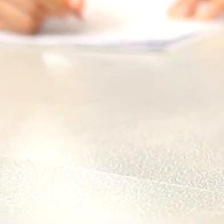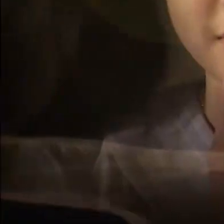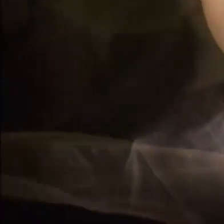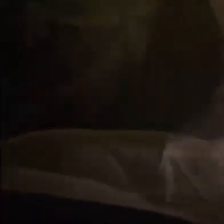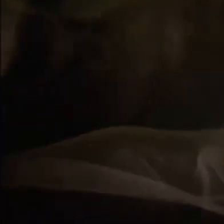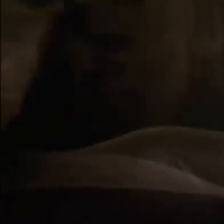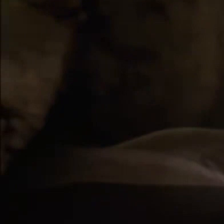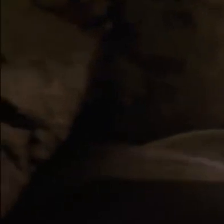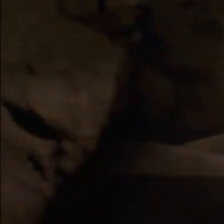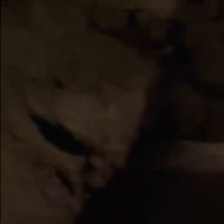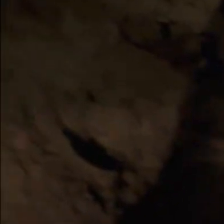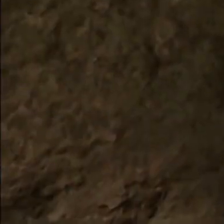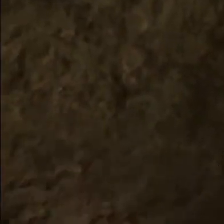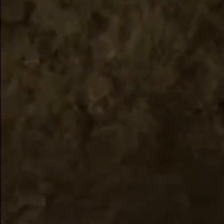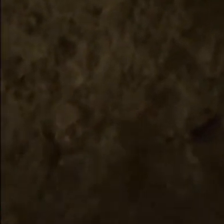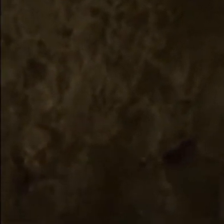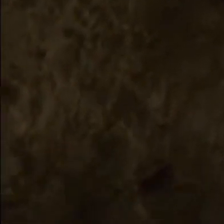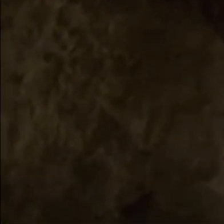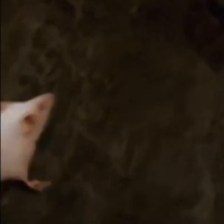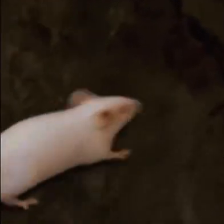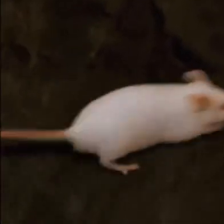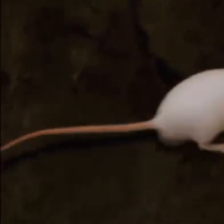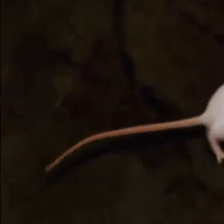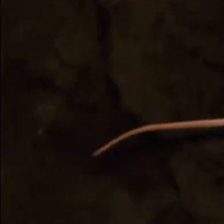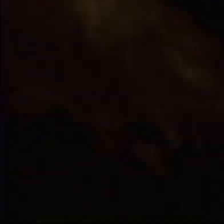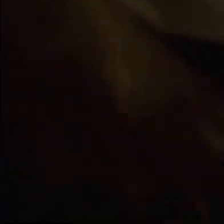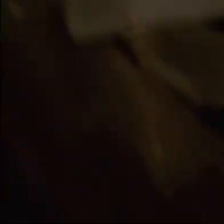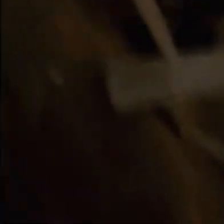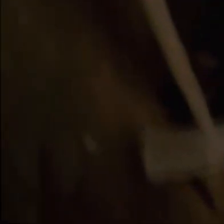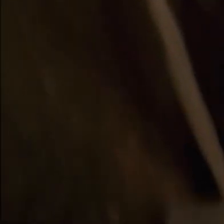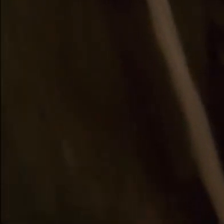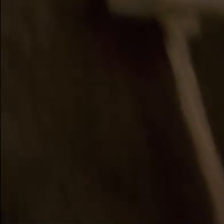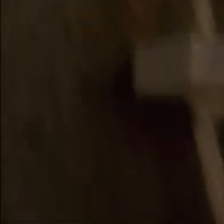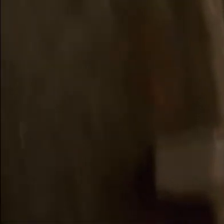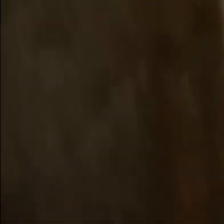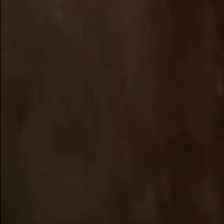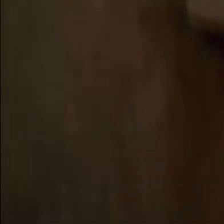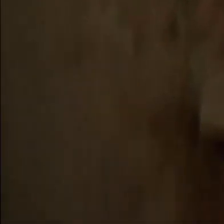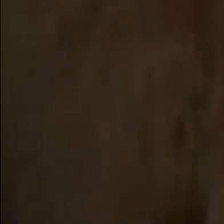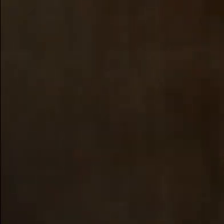trouble.